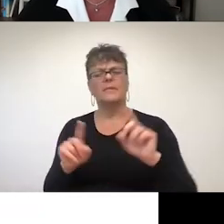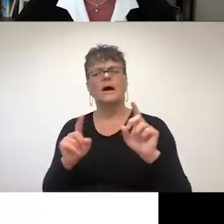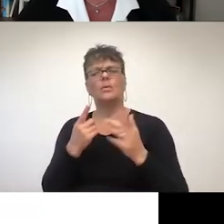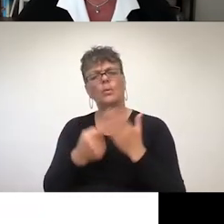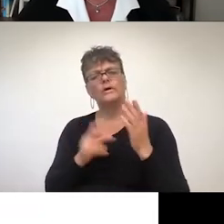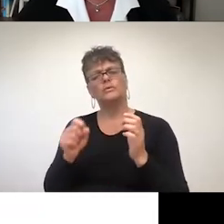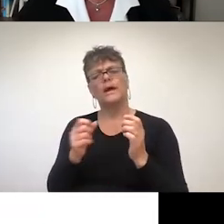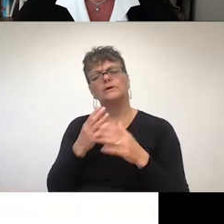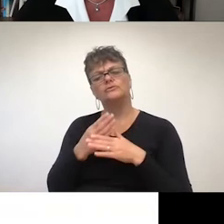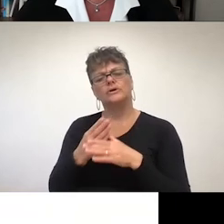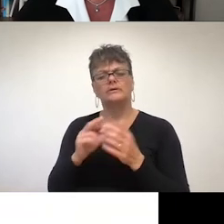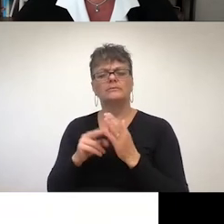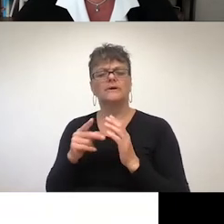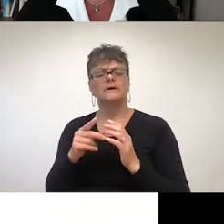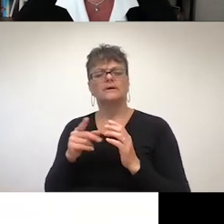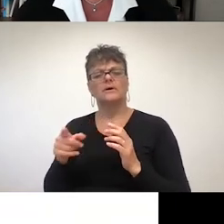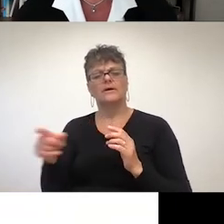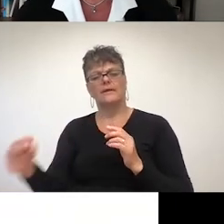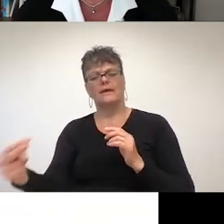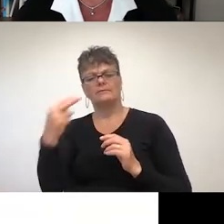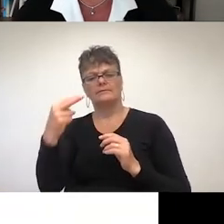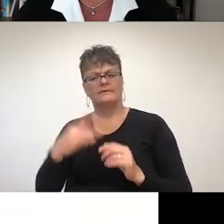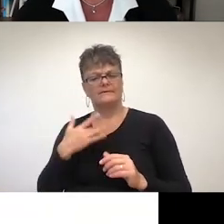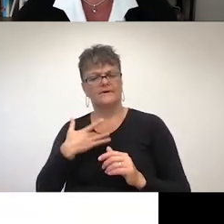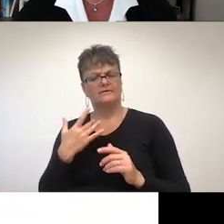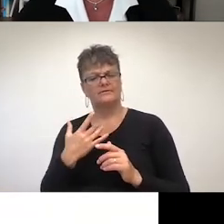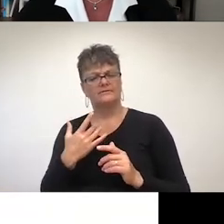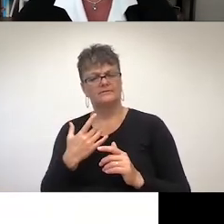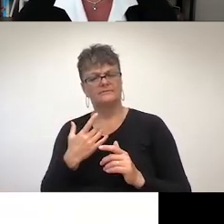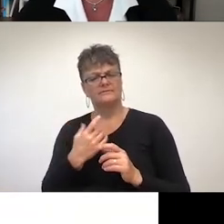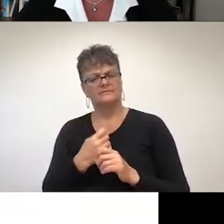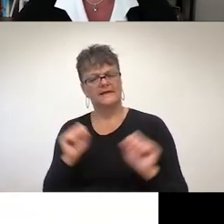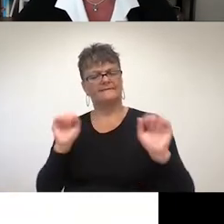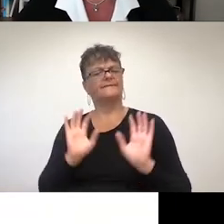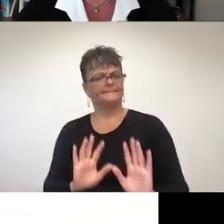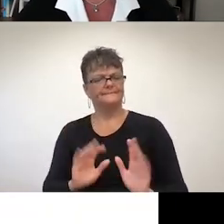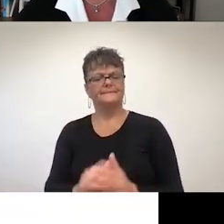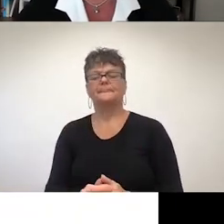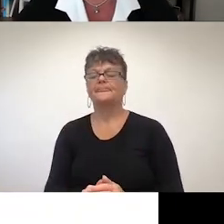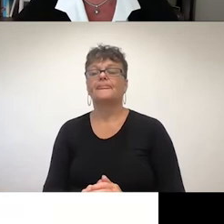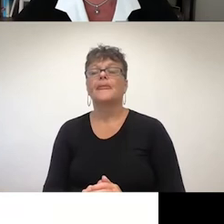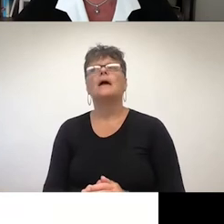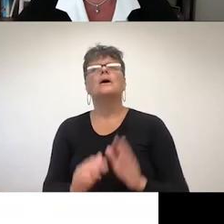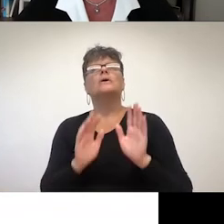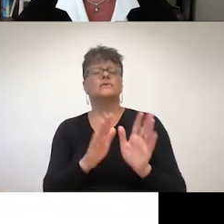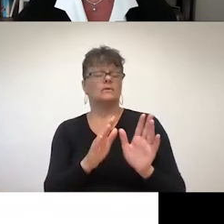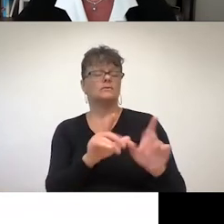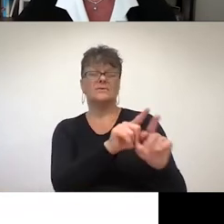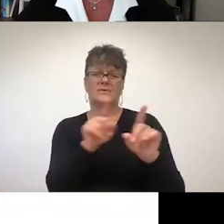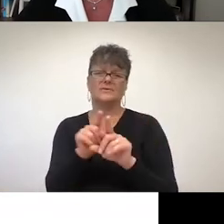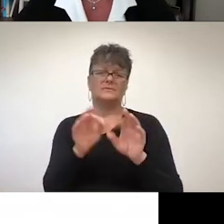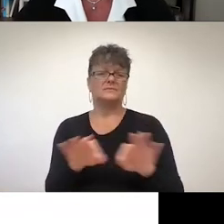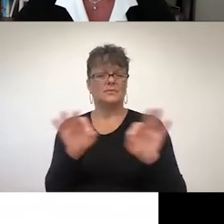difference academically. It's also very important to get to know your students. And we know this, but it can be hard to do, especially when